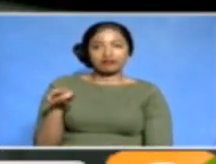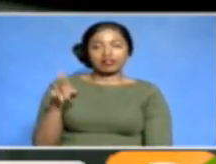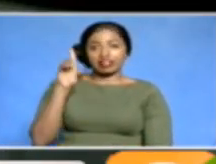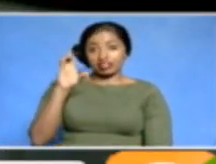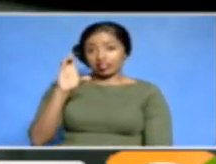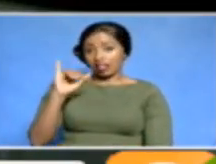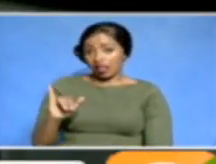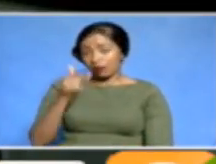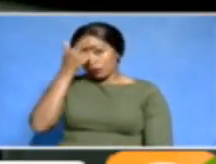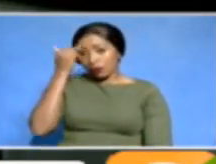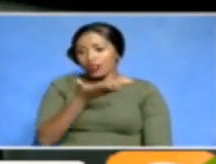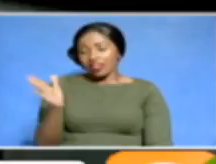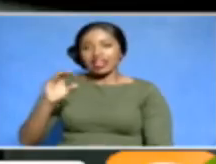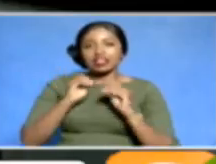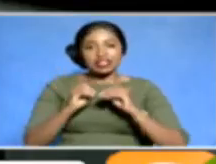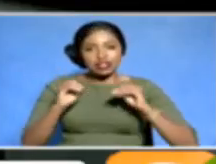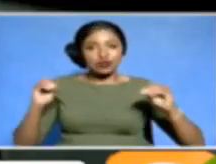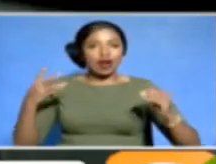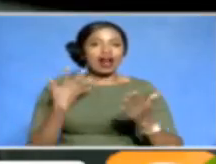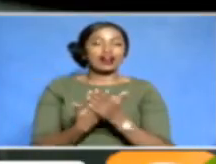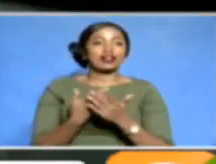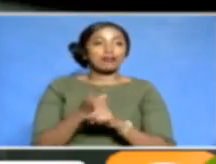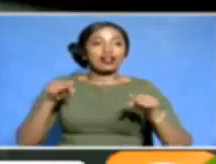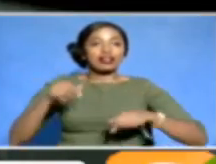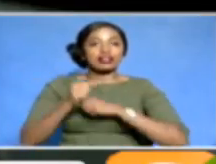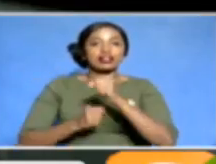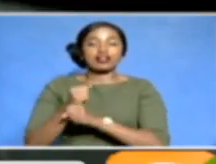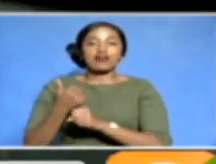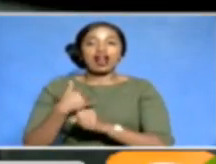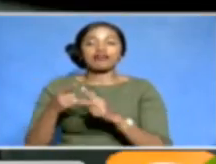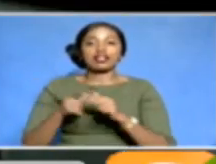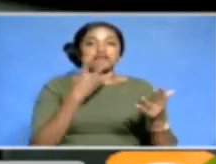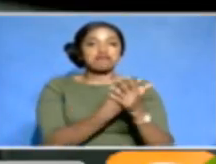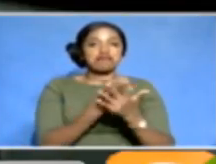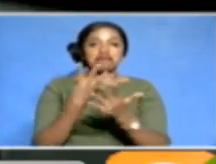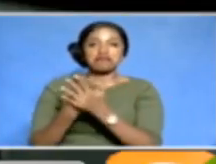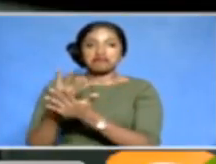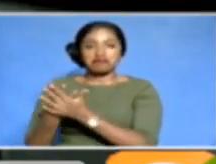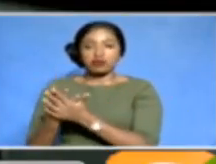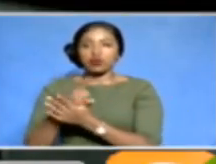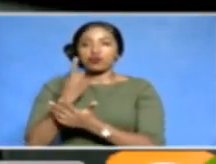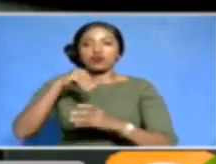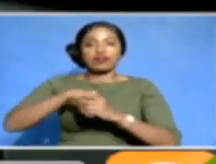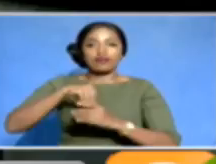Before there were no arrests. But now DCI is arresting anybody who is involved in corruption,